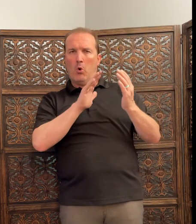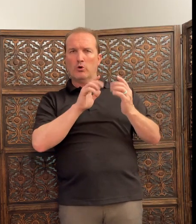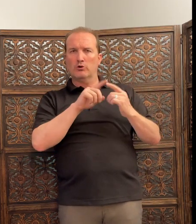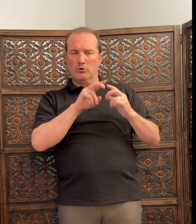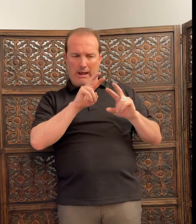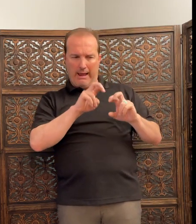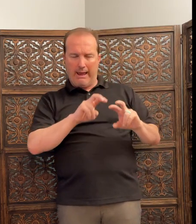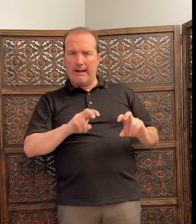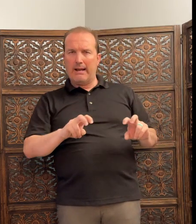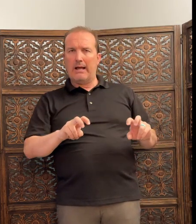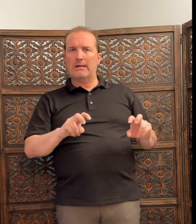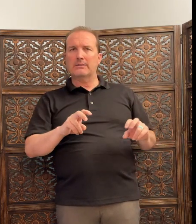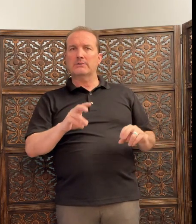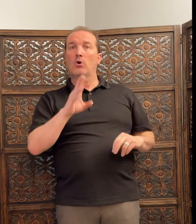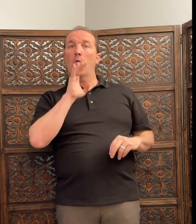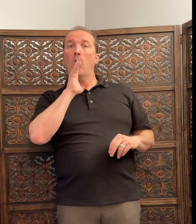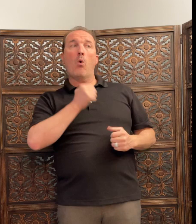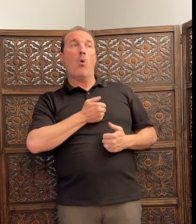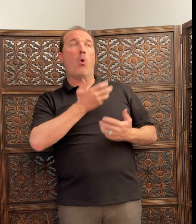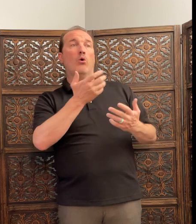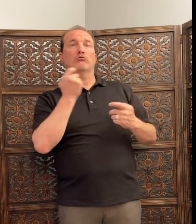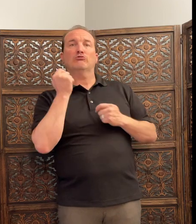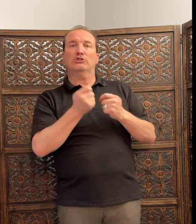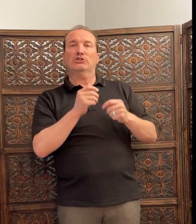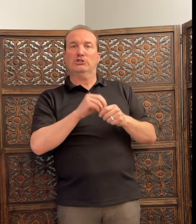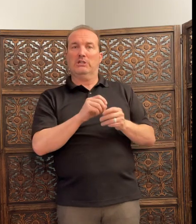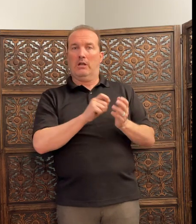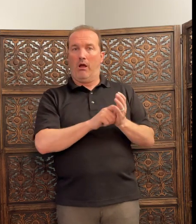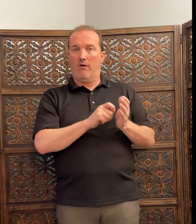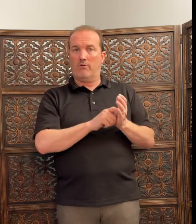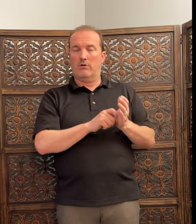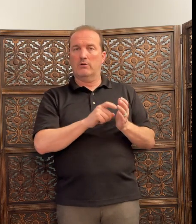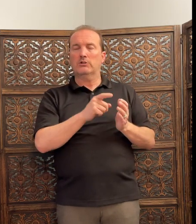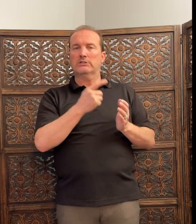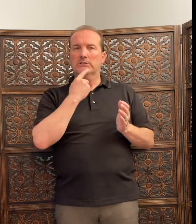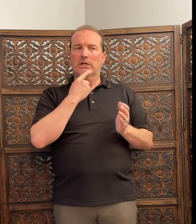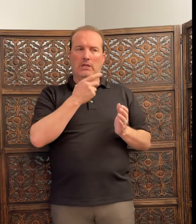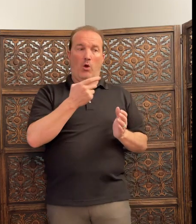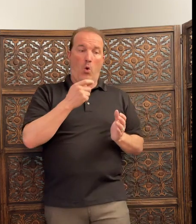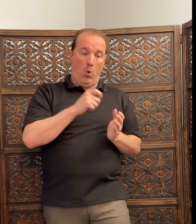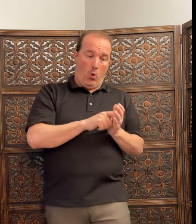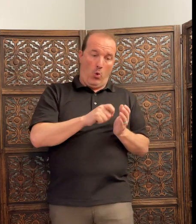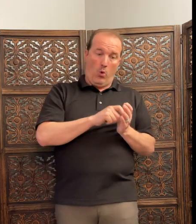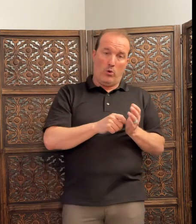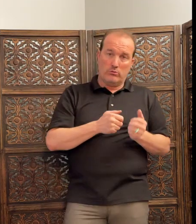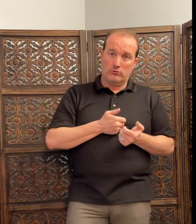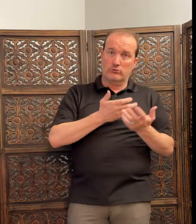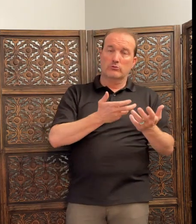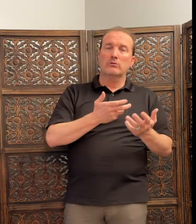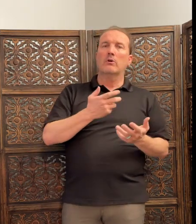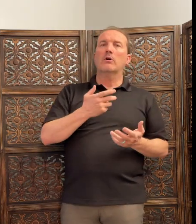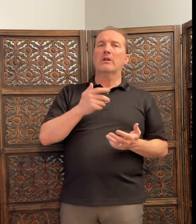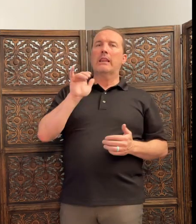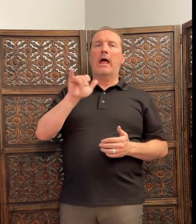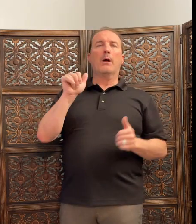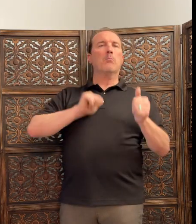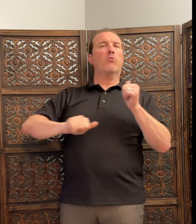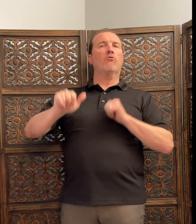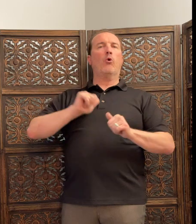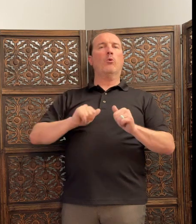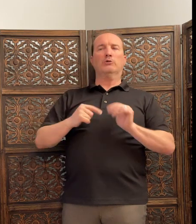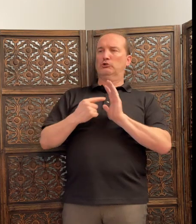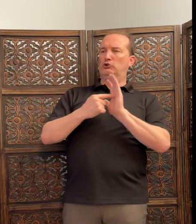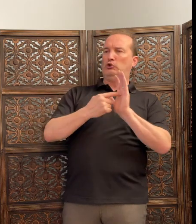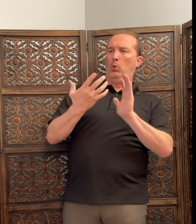structuralist approach to analyzing the oral tradition in the novel. She argues that Hurston uses oral traditions as a folkloric